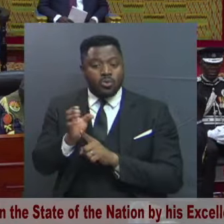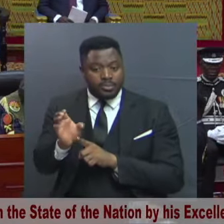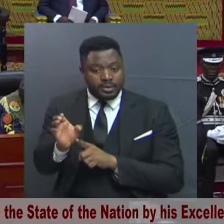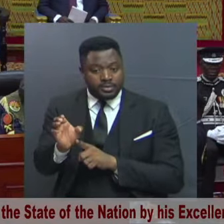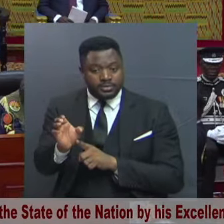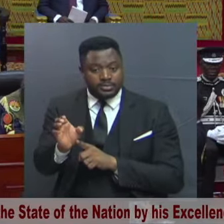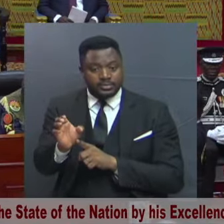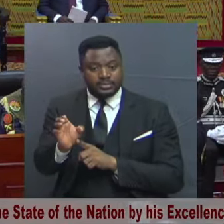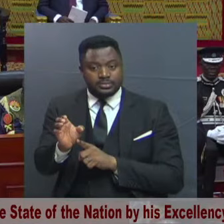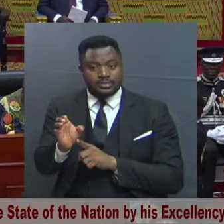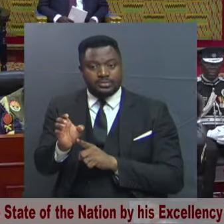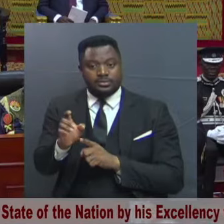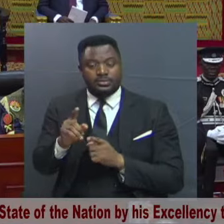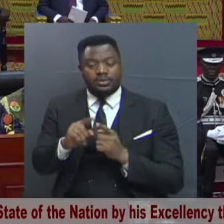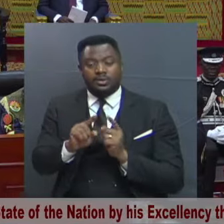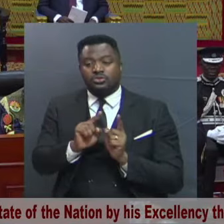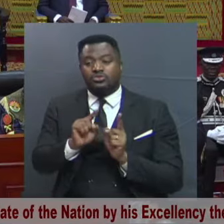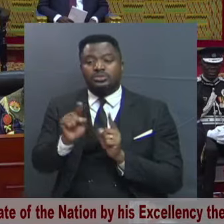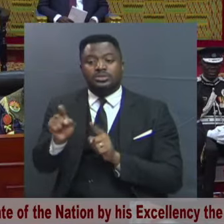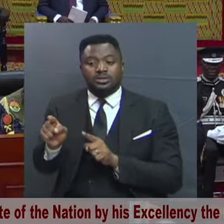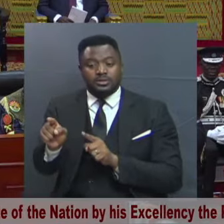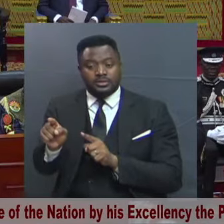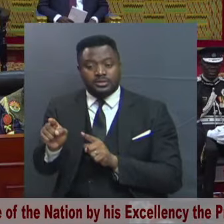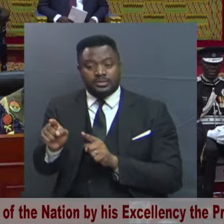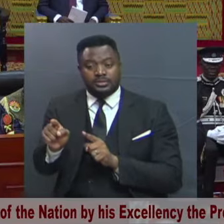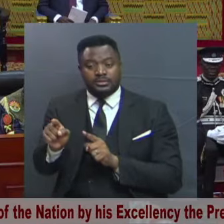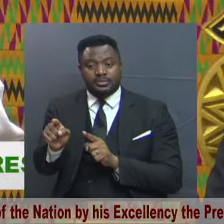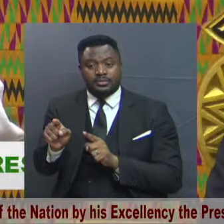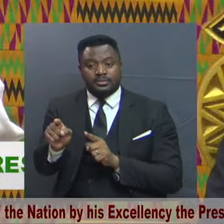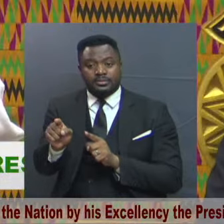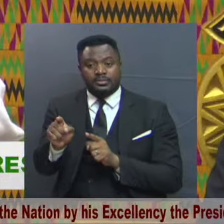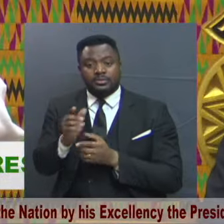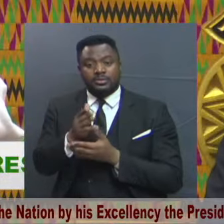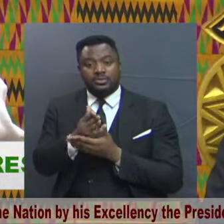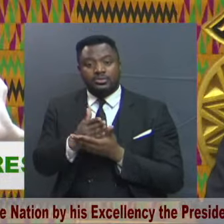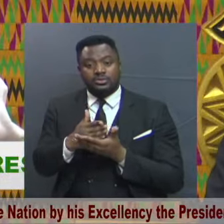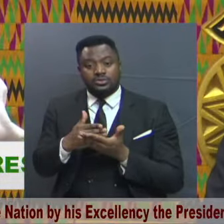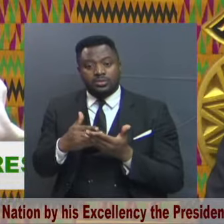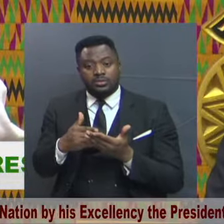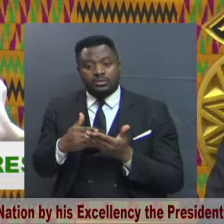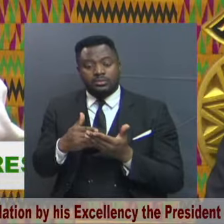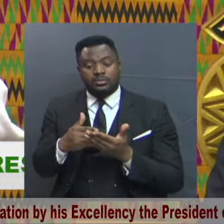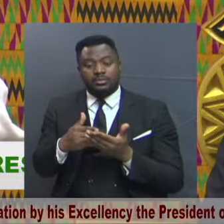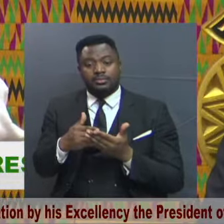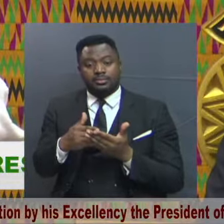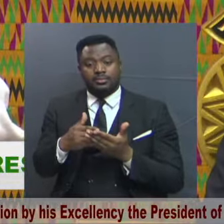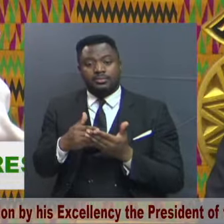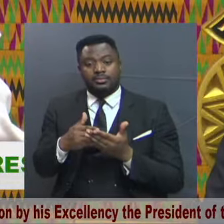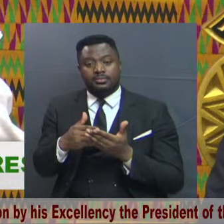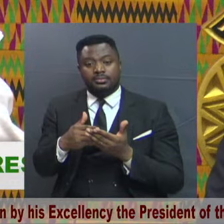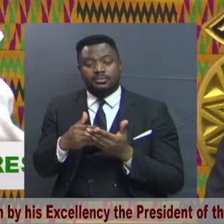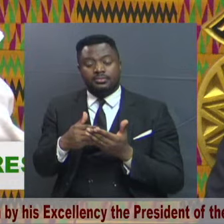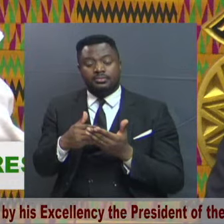compelled to attend to some debilitating